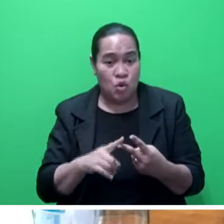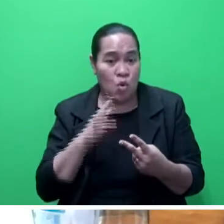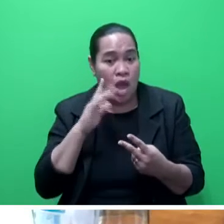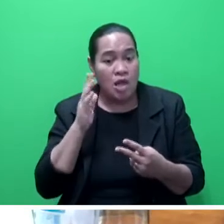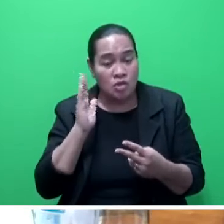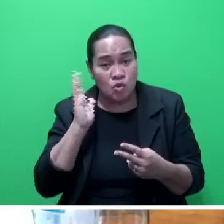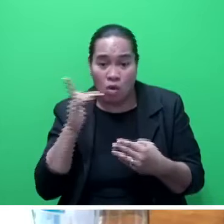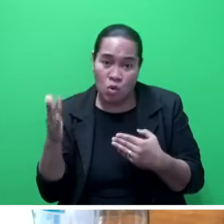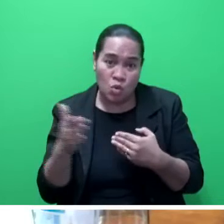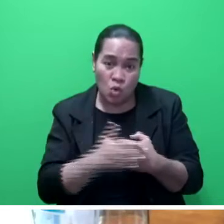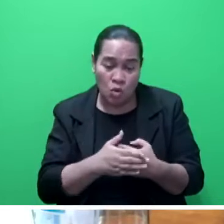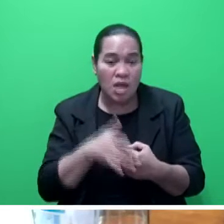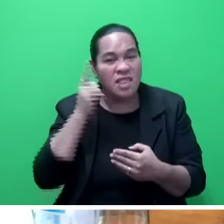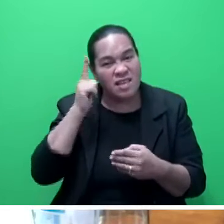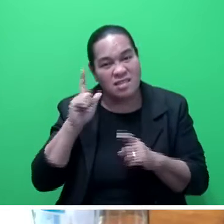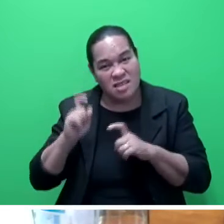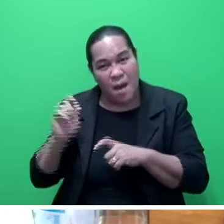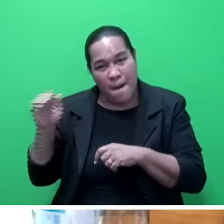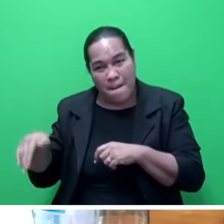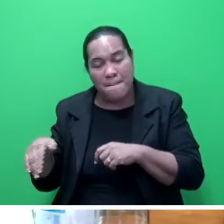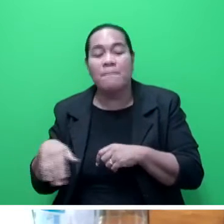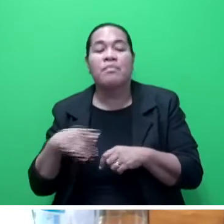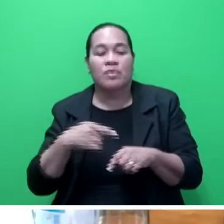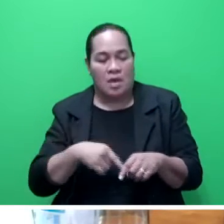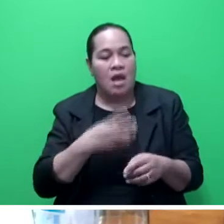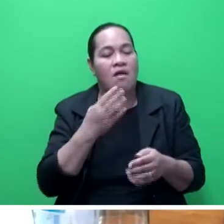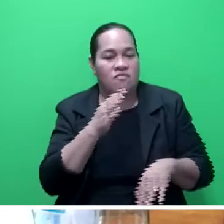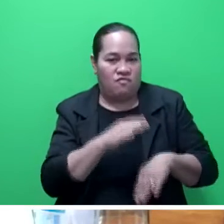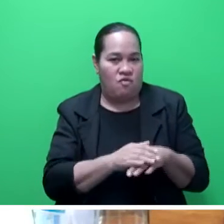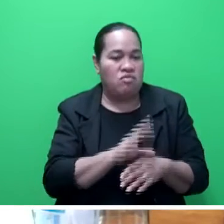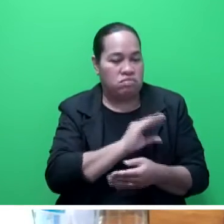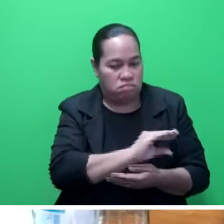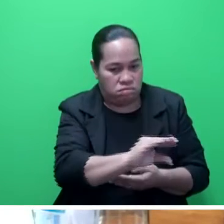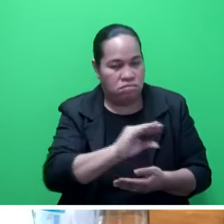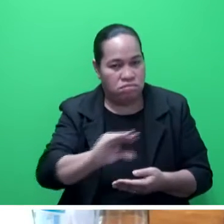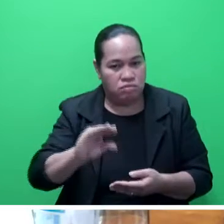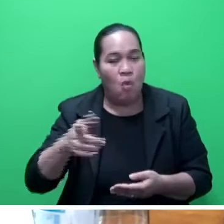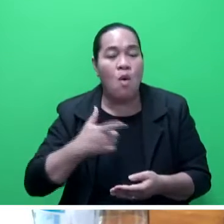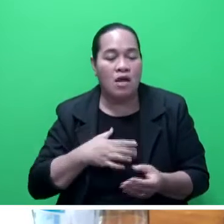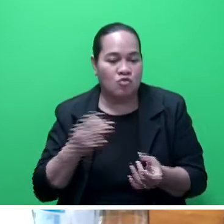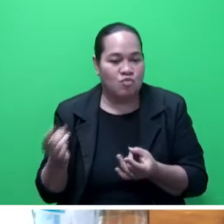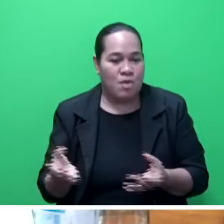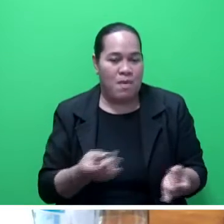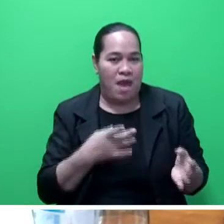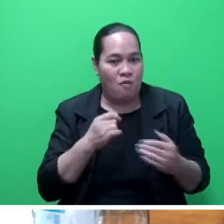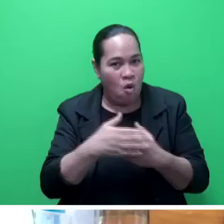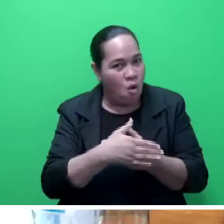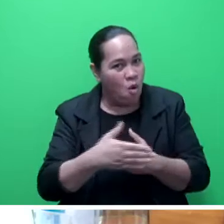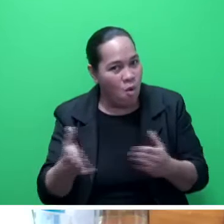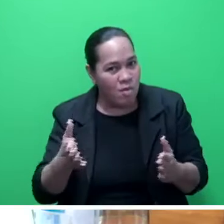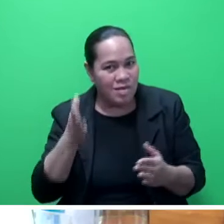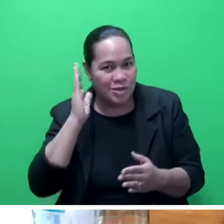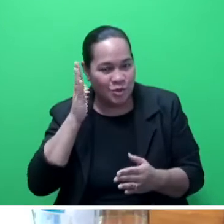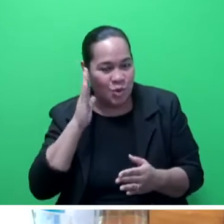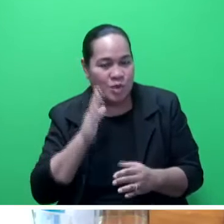still closed and teachers were home, the ministry released full grant to all the schools to prepare for reopening of schools in the